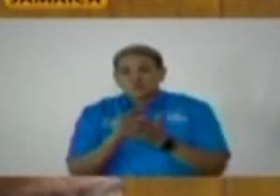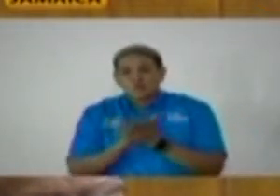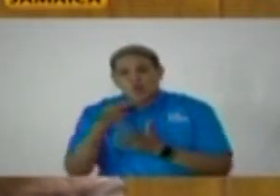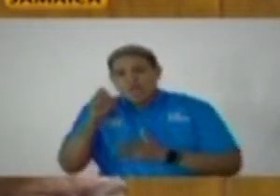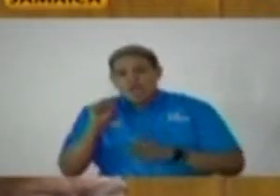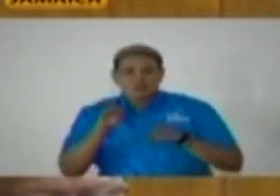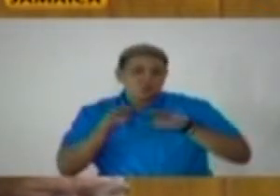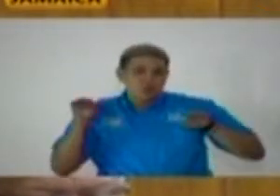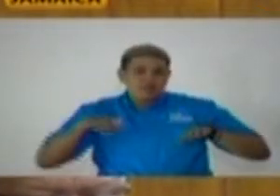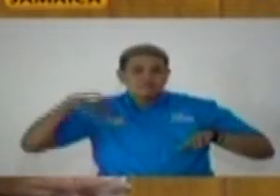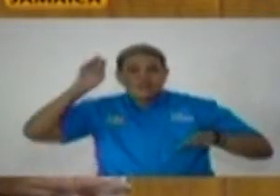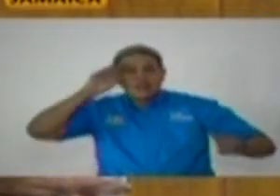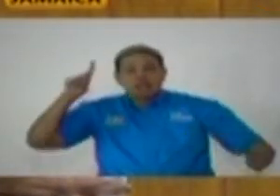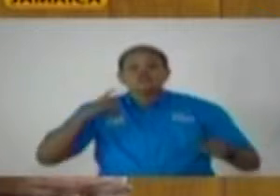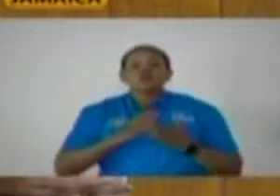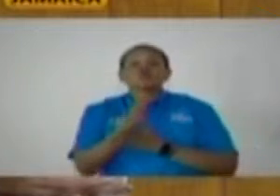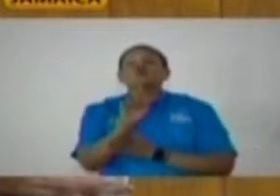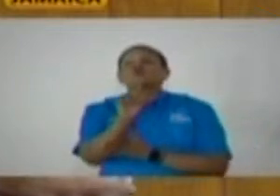level education by